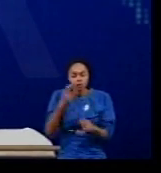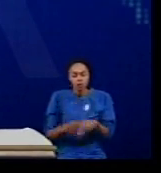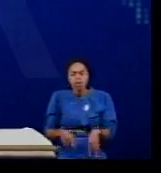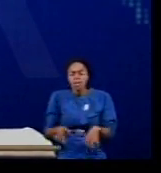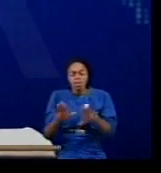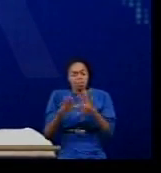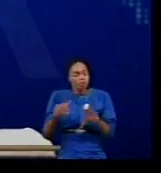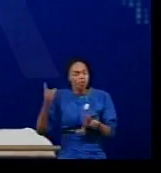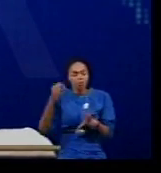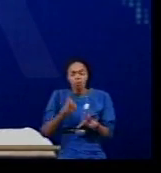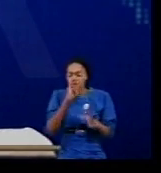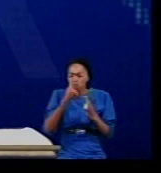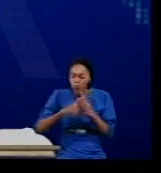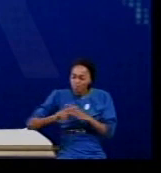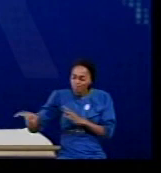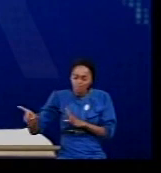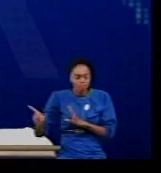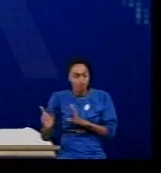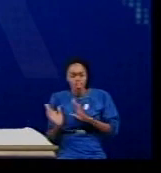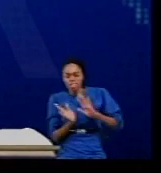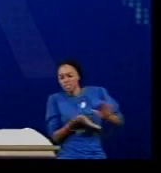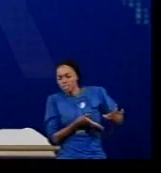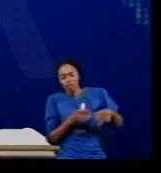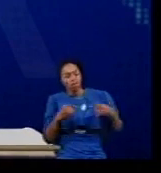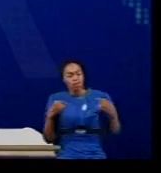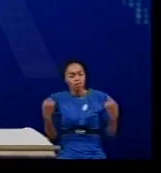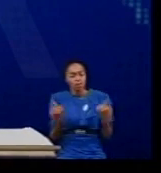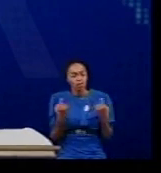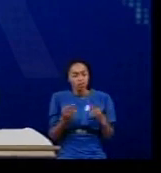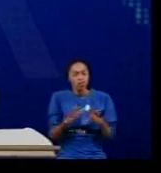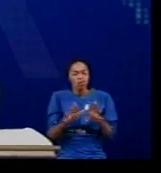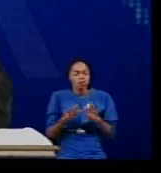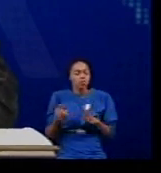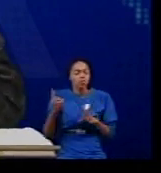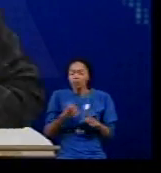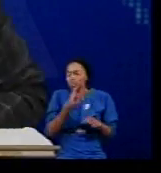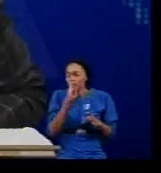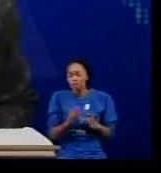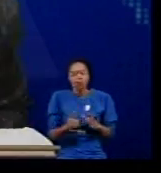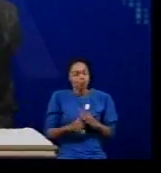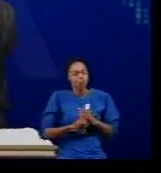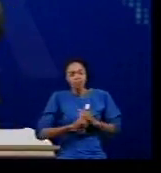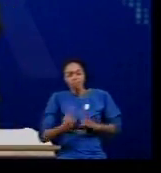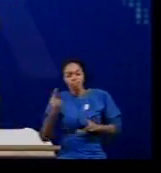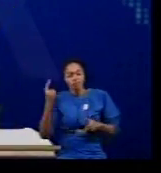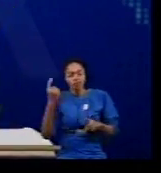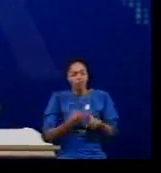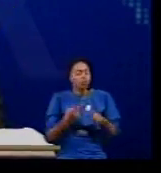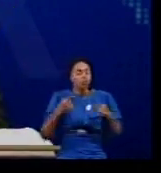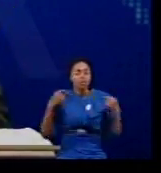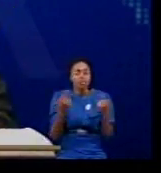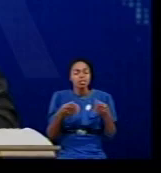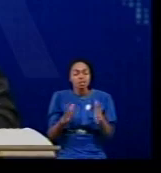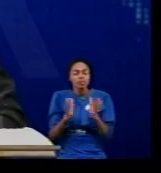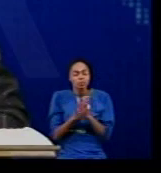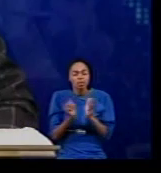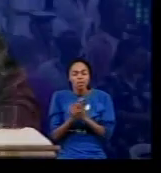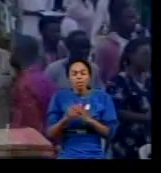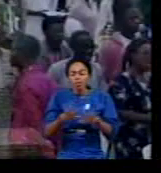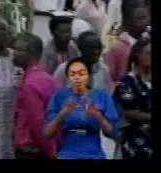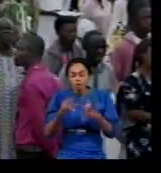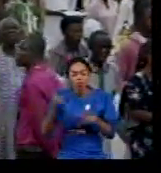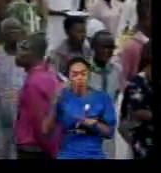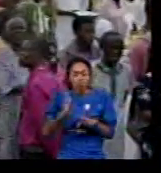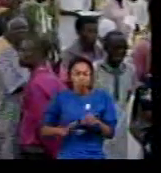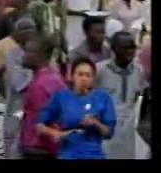time, there's what we call a cycle. And then for them, it was a vicious cycle, a negative cycle. It was a terrible